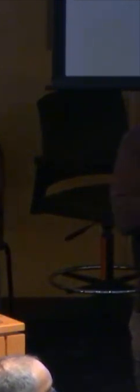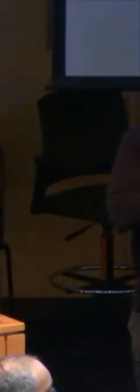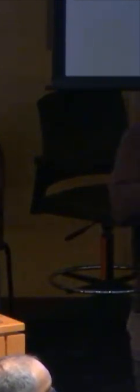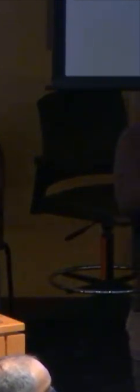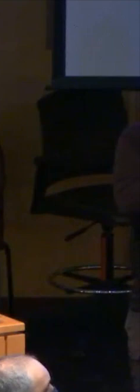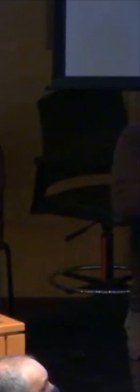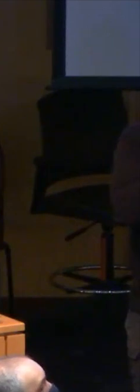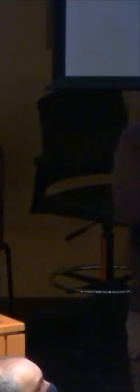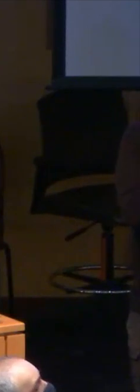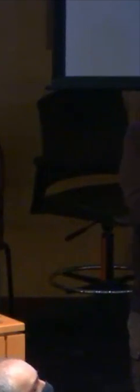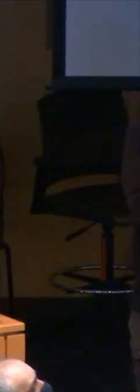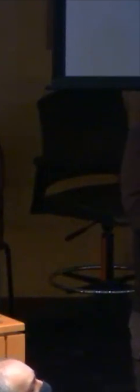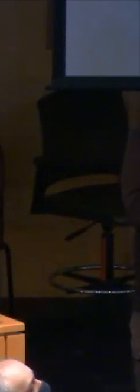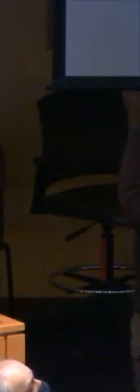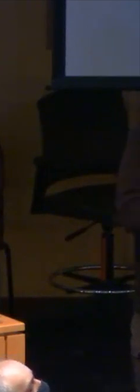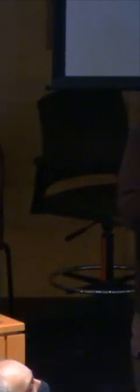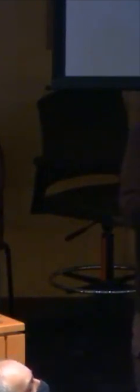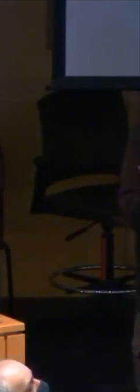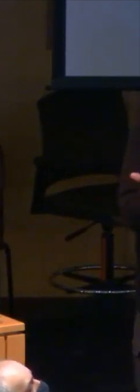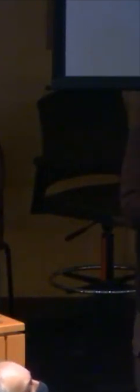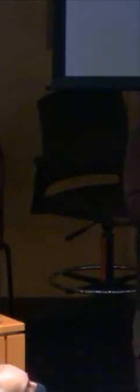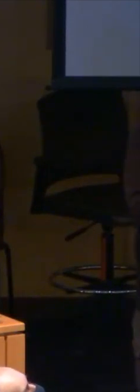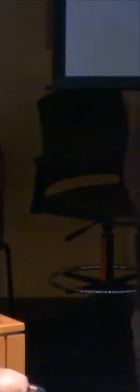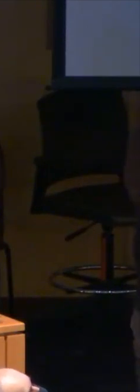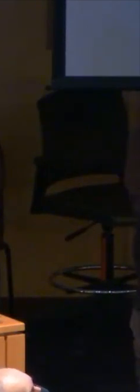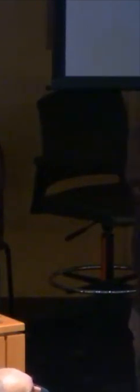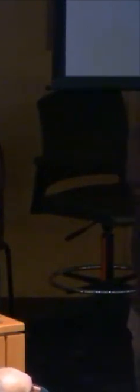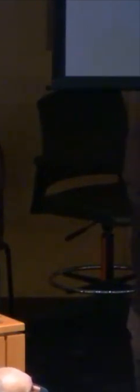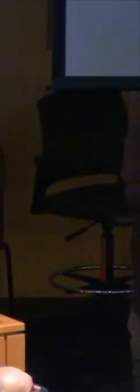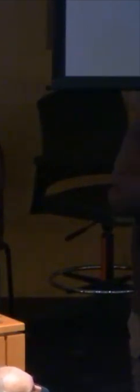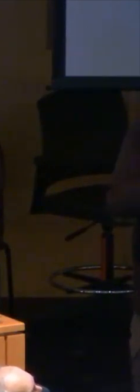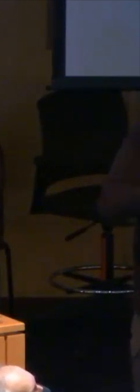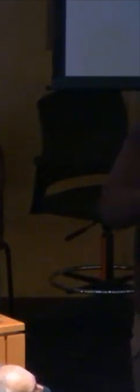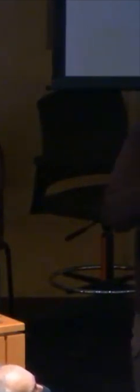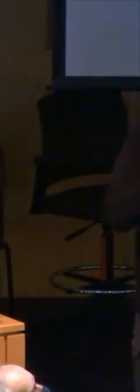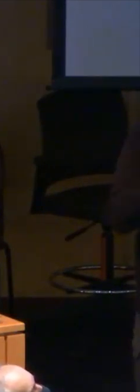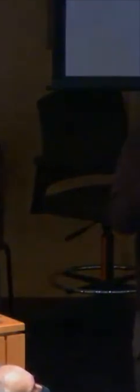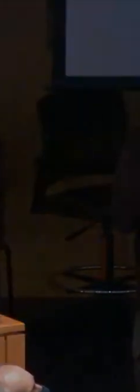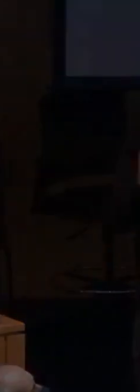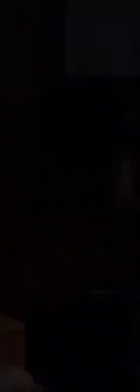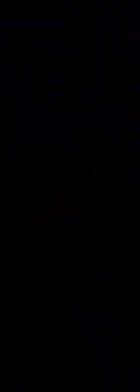ice melange. And yes, that's an